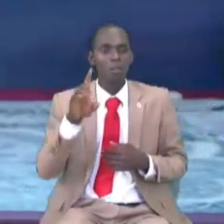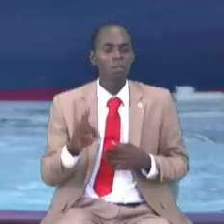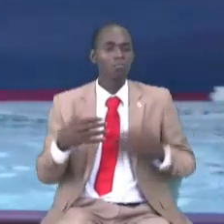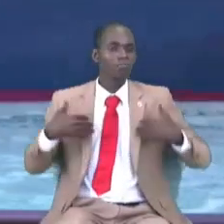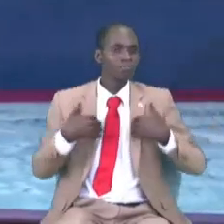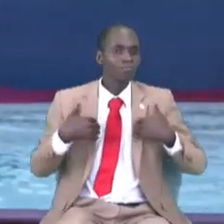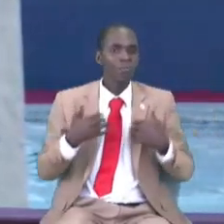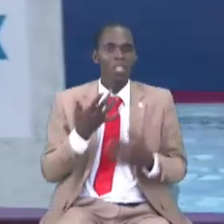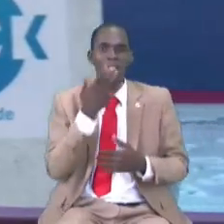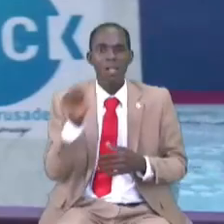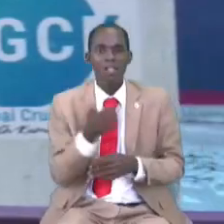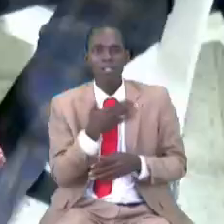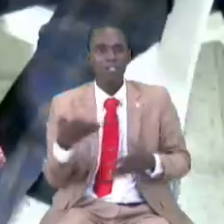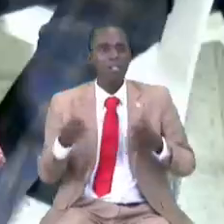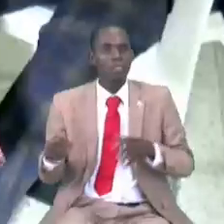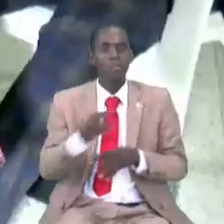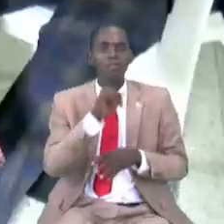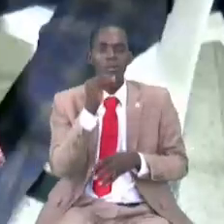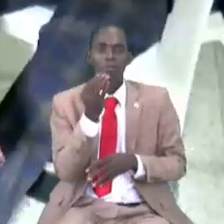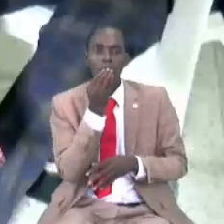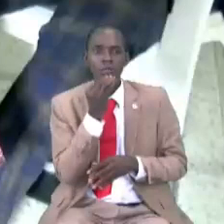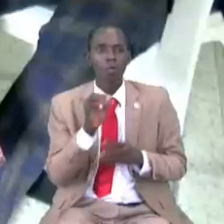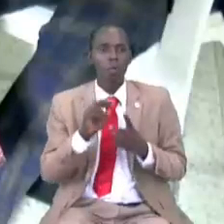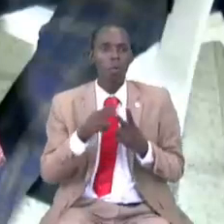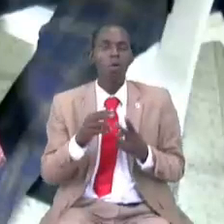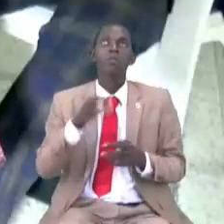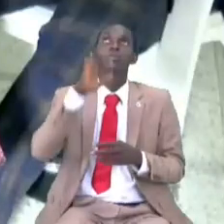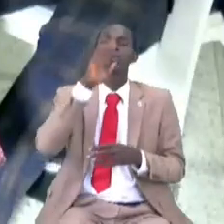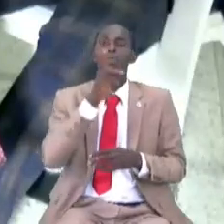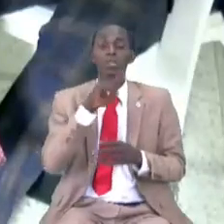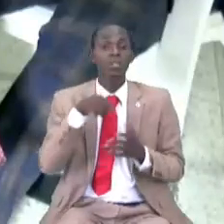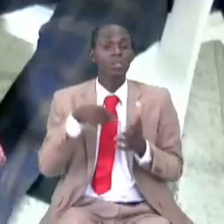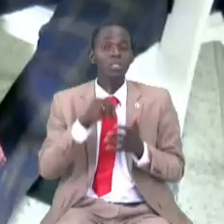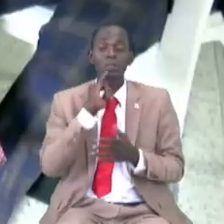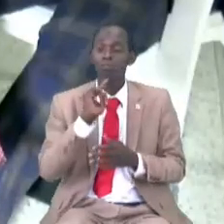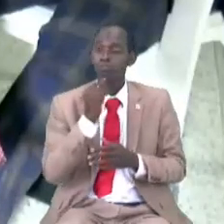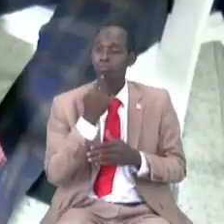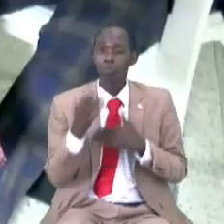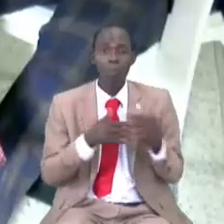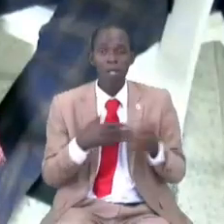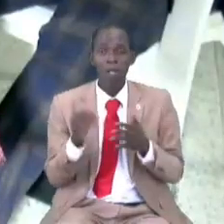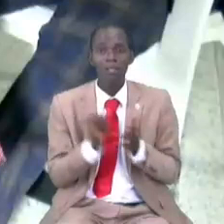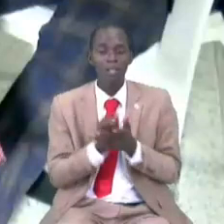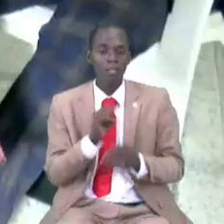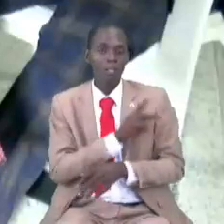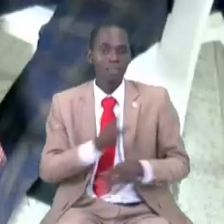is serious, that the king, he had never heard a message like this before. And the very